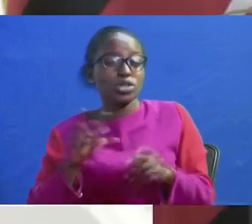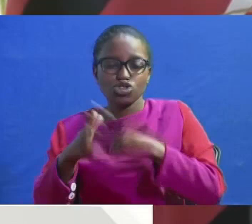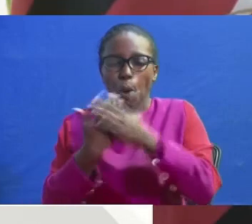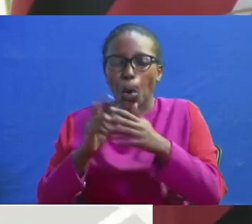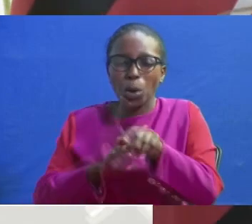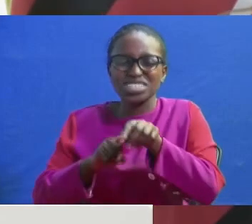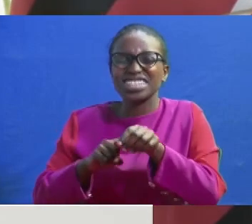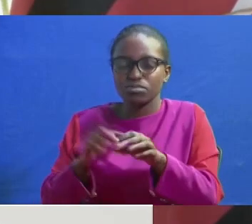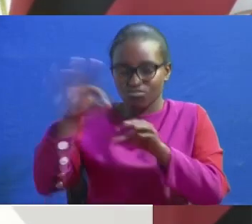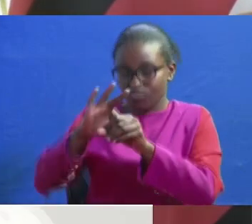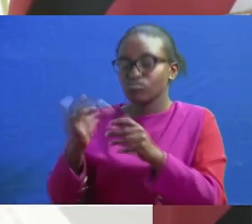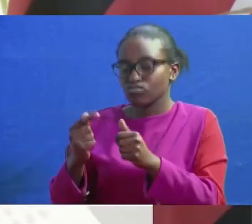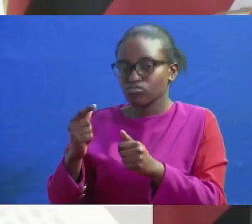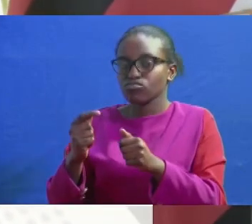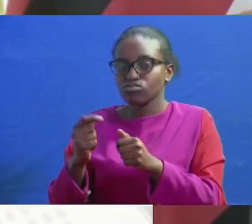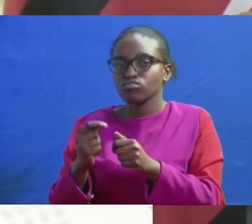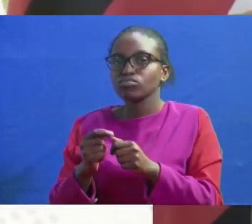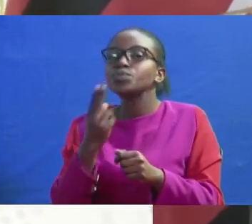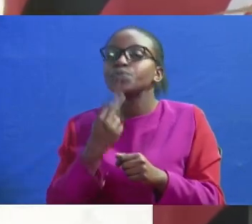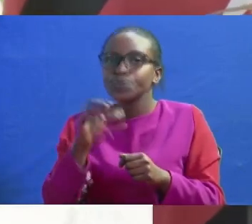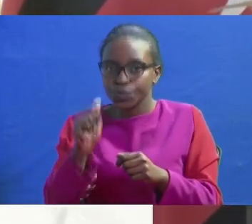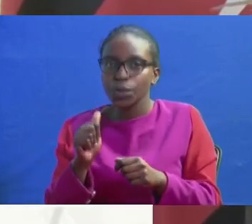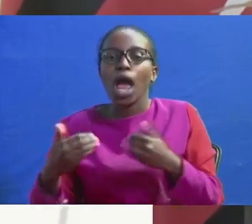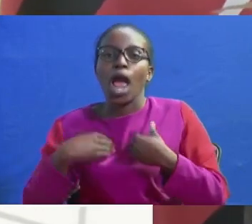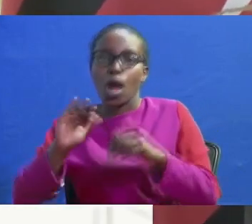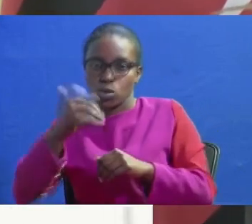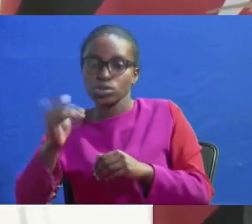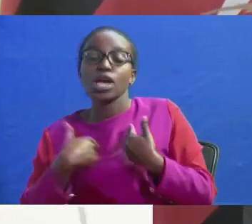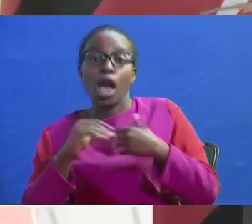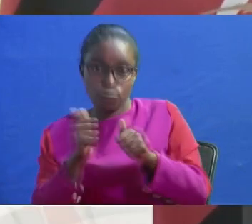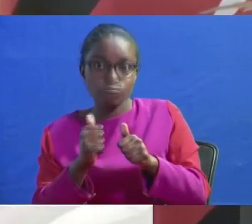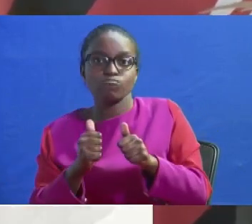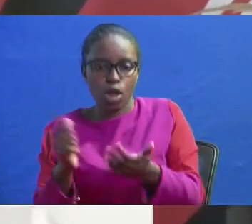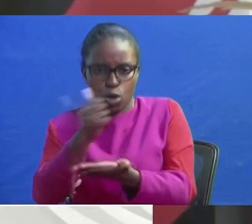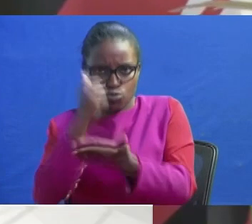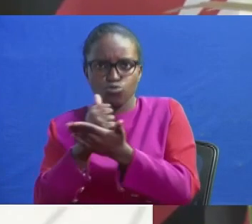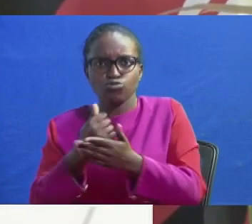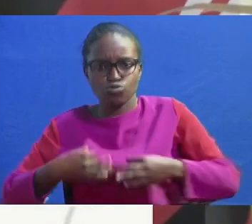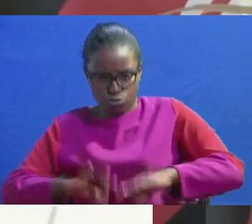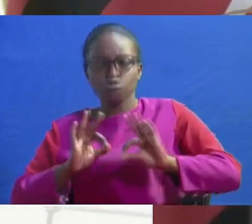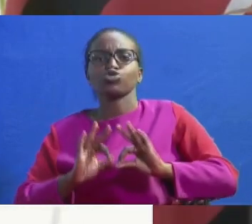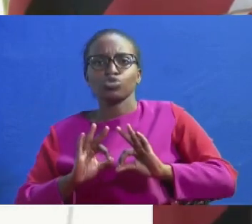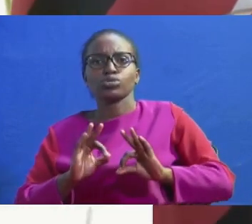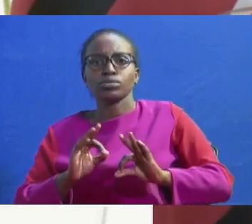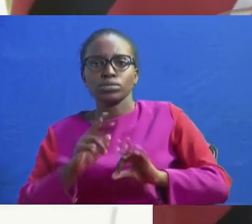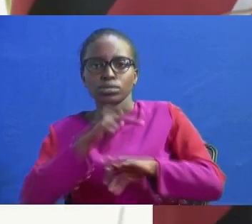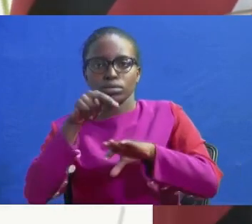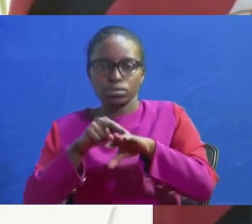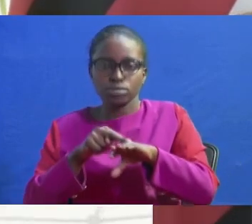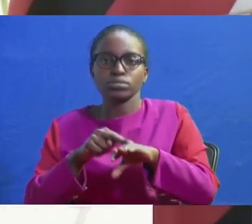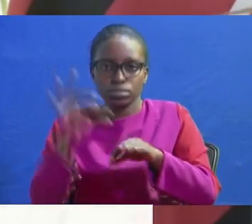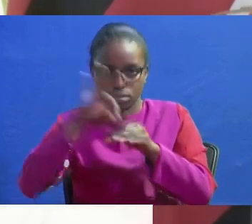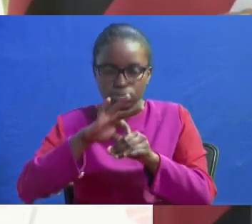irrigation for Turkana County. She was also an official of the ODM National Election Board.